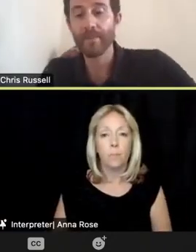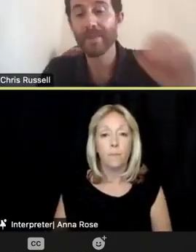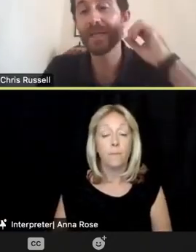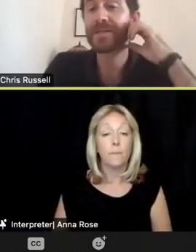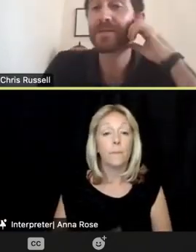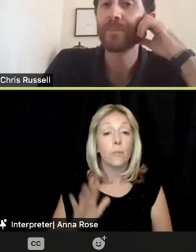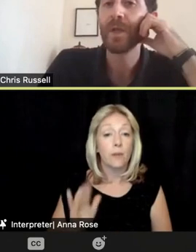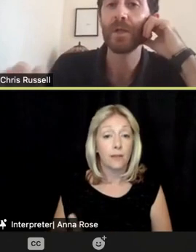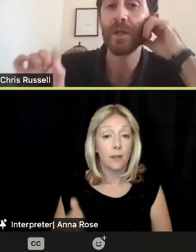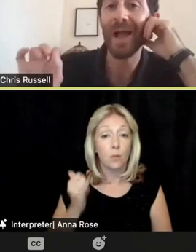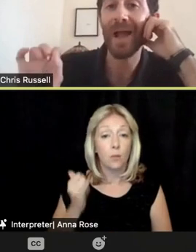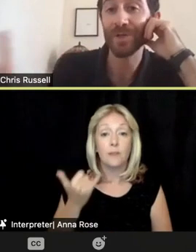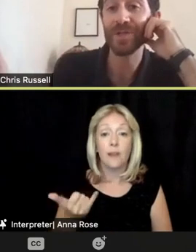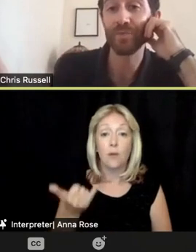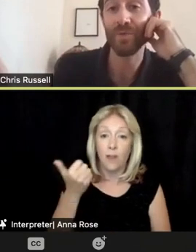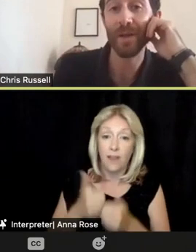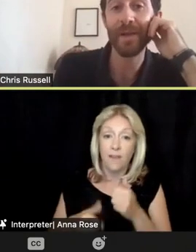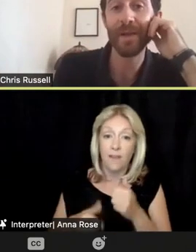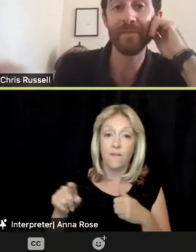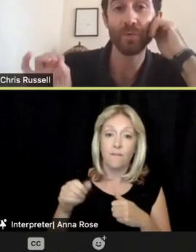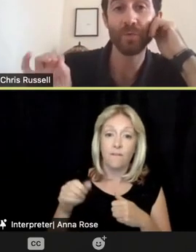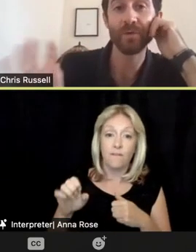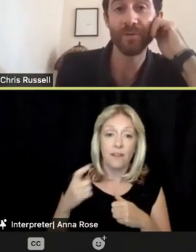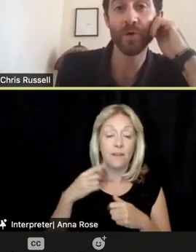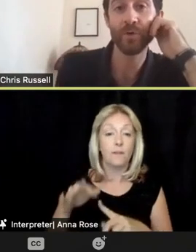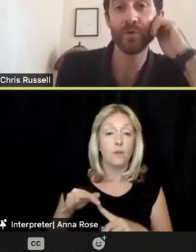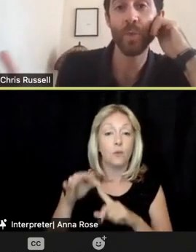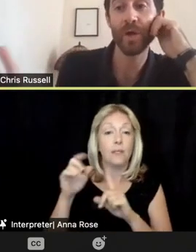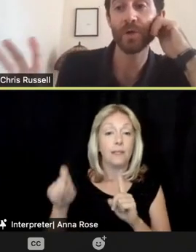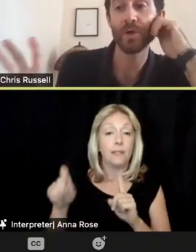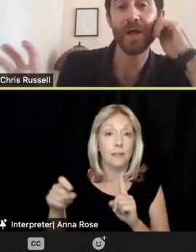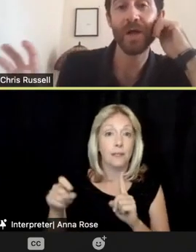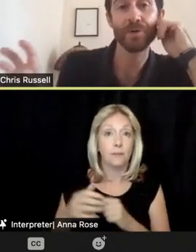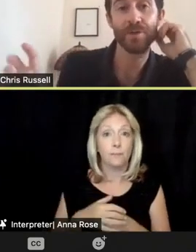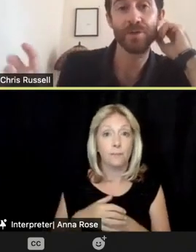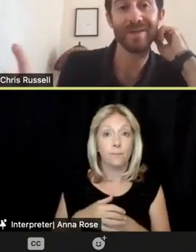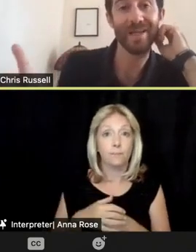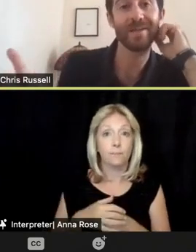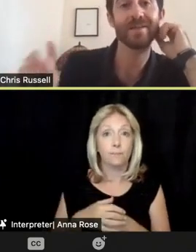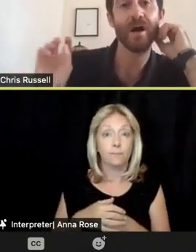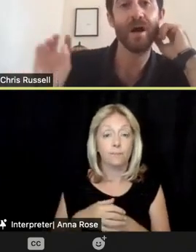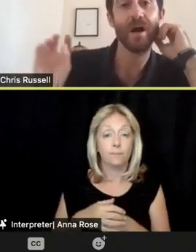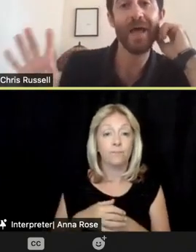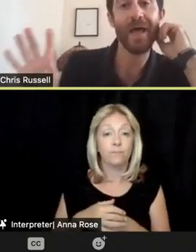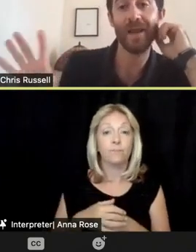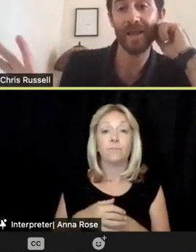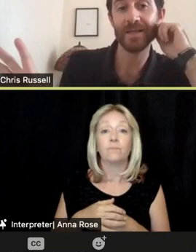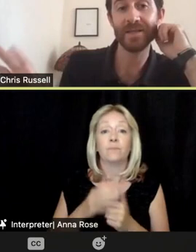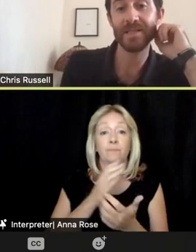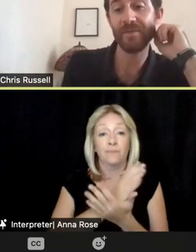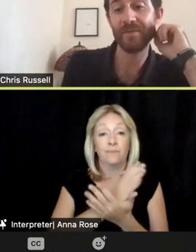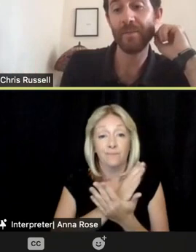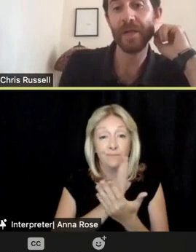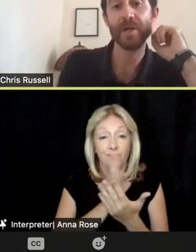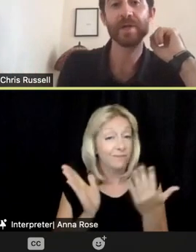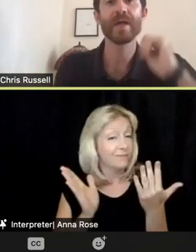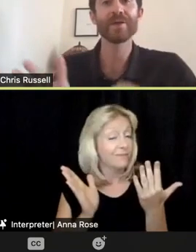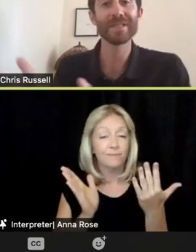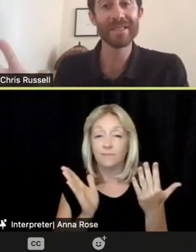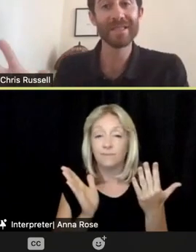unique needs, I would just recommend that you refer to where your child or student is on that AAC